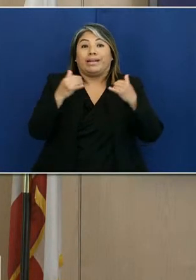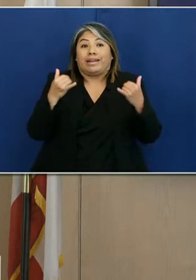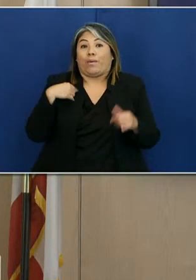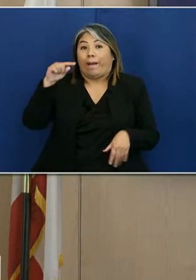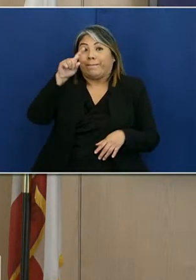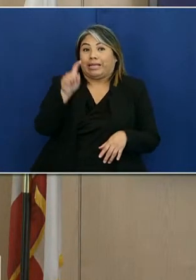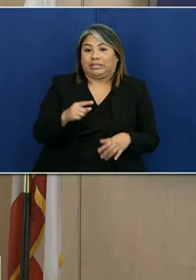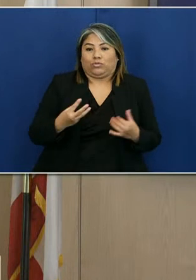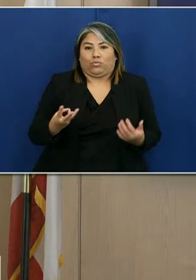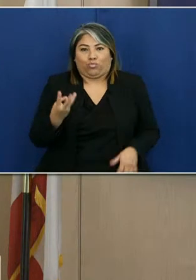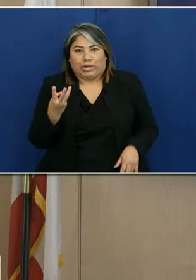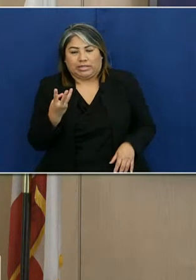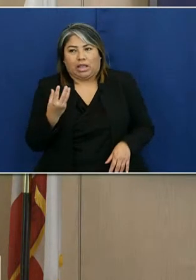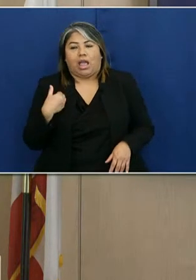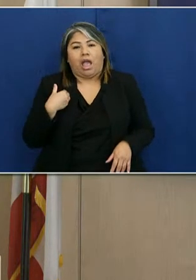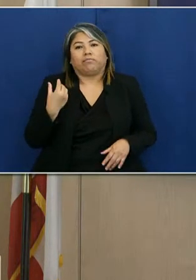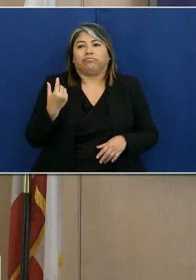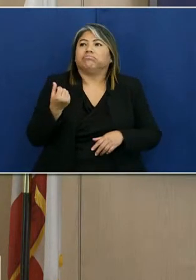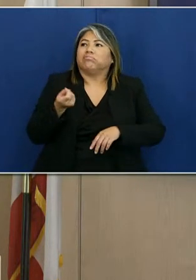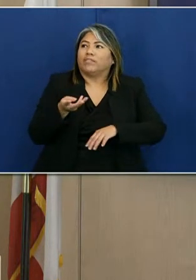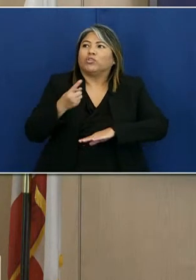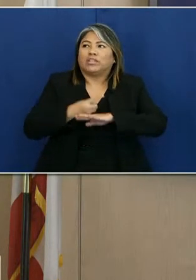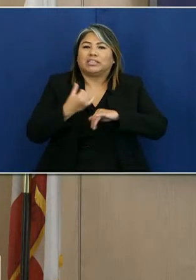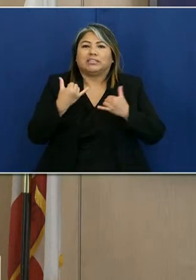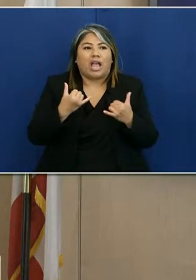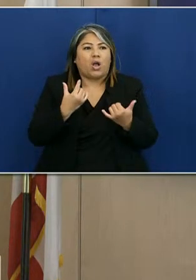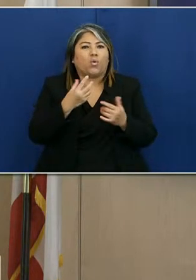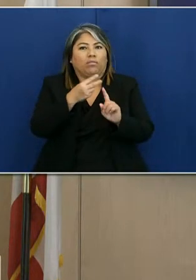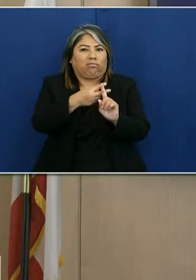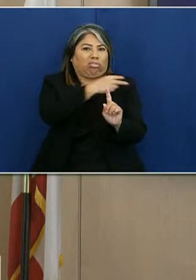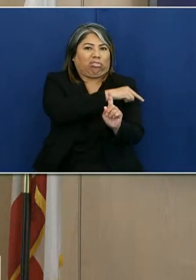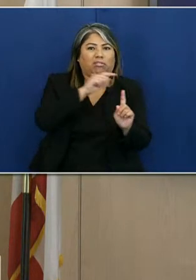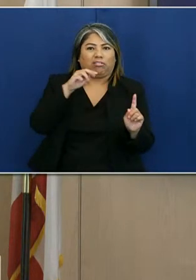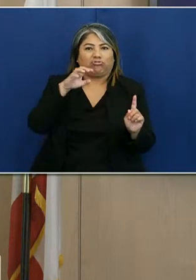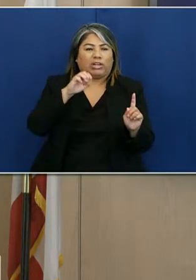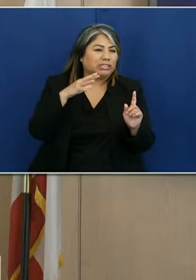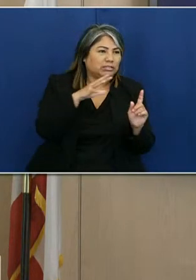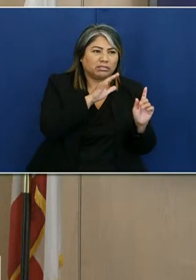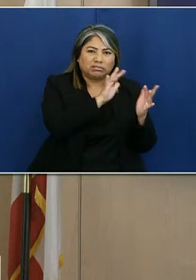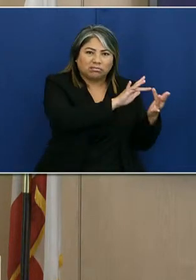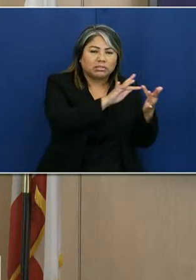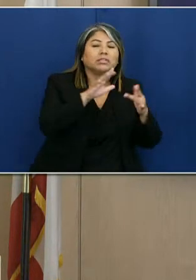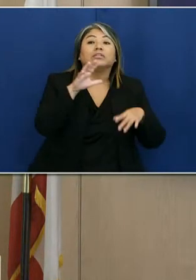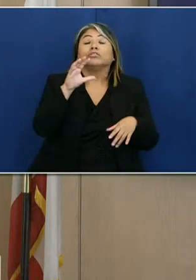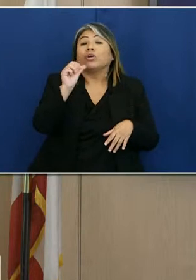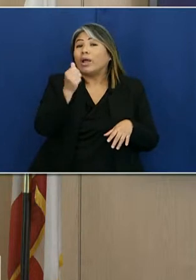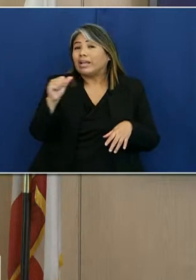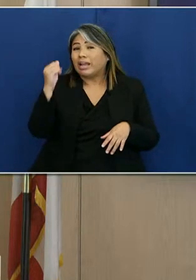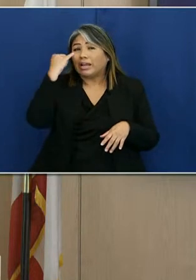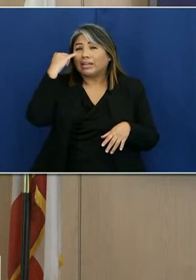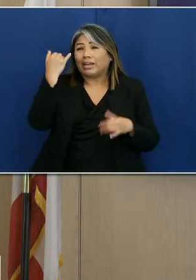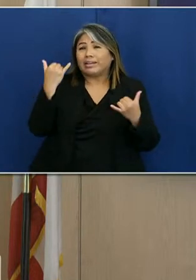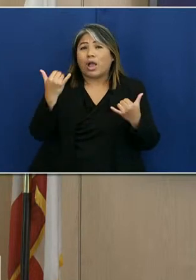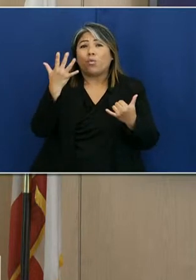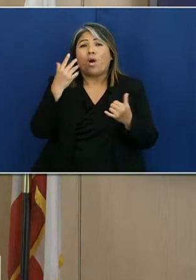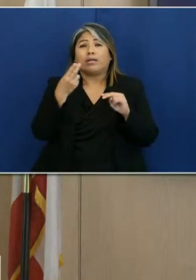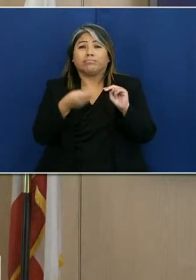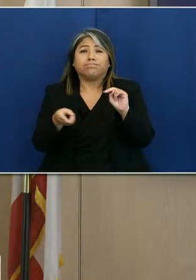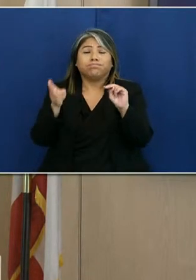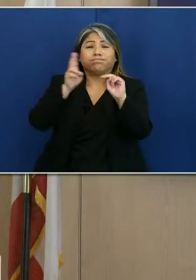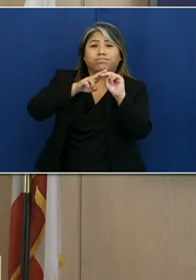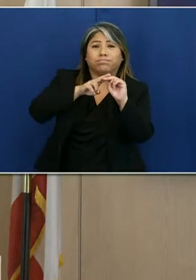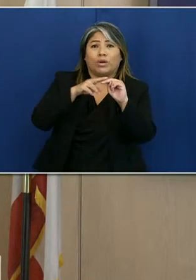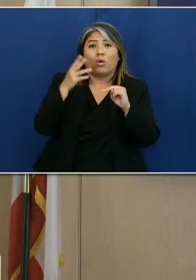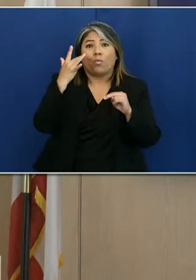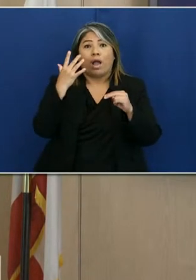on Wednesday that we've had time to do a little bit of contact tracing. Is there any idea what might have contributed to that bump in cases that's getting